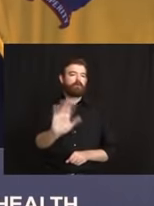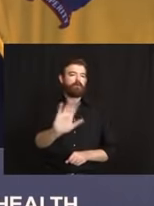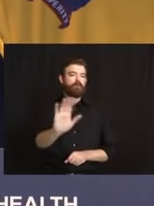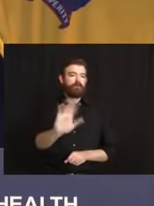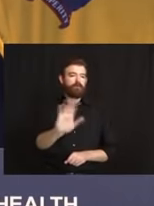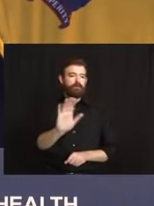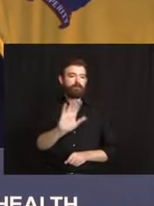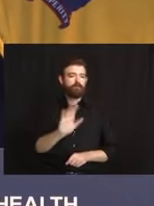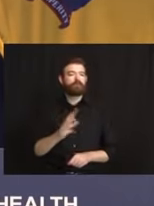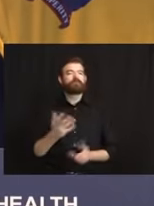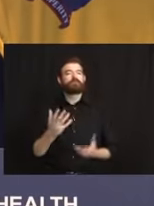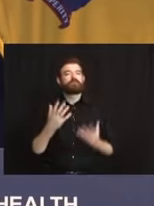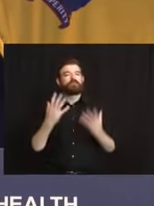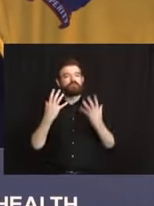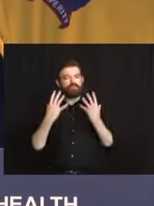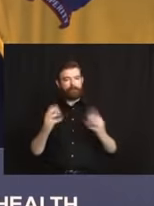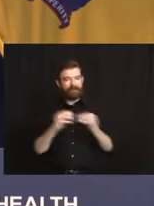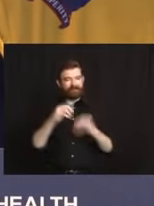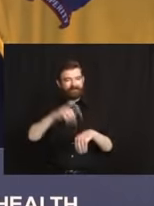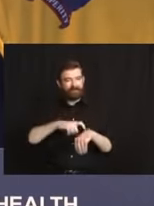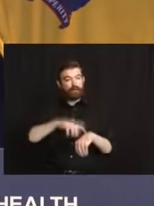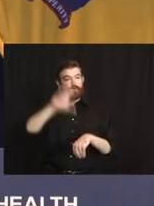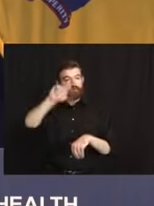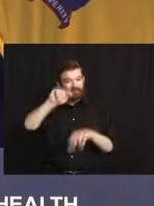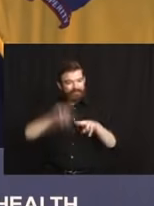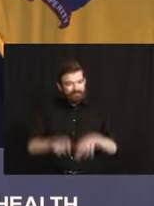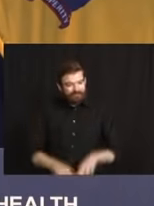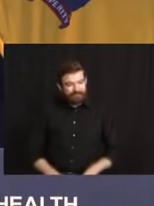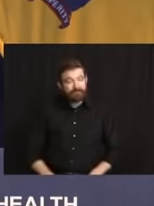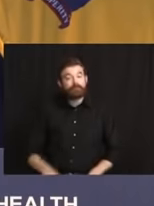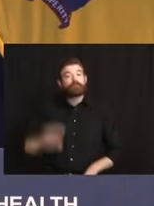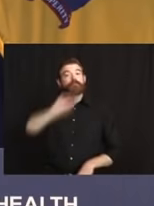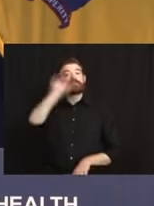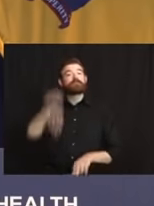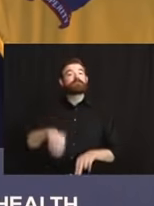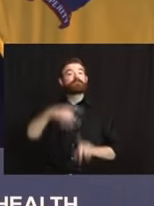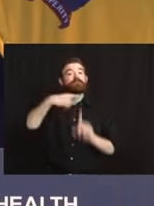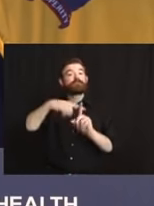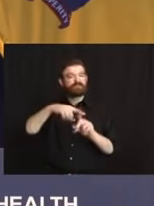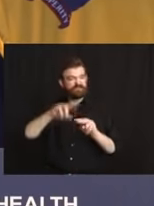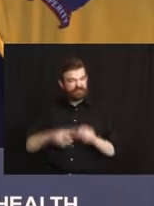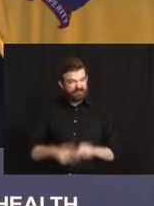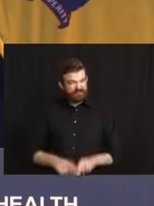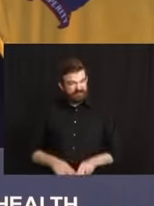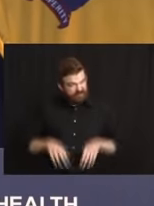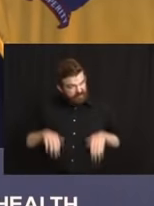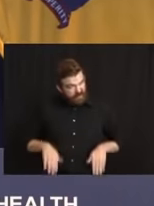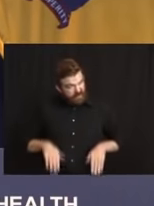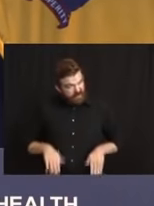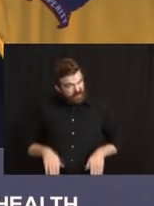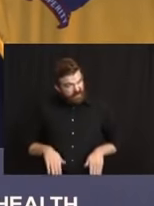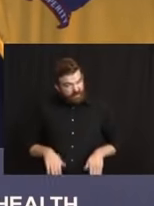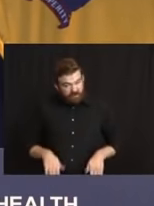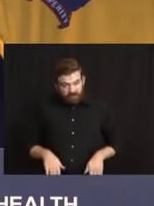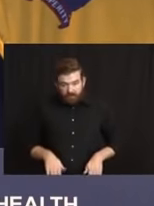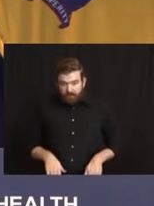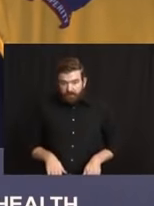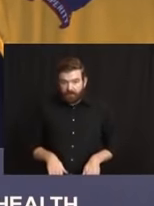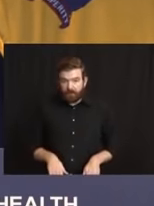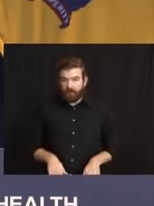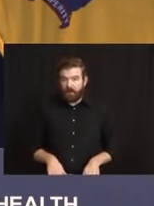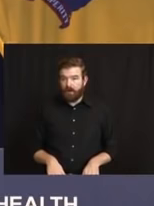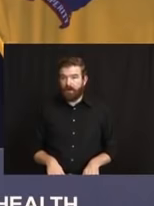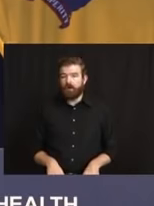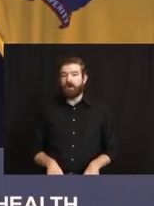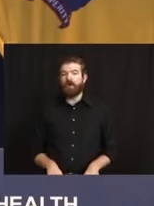spot positivity to bring it down as we have, but to keep it down, the less likely you're going to have